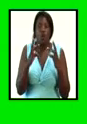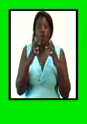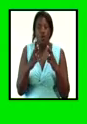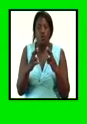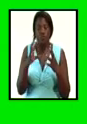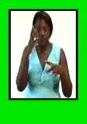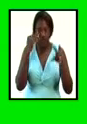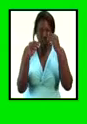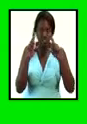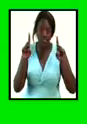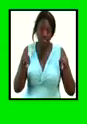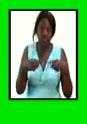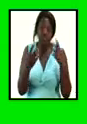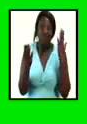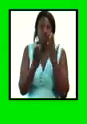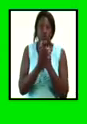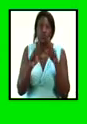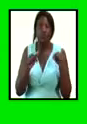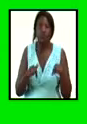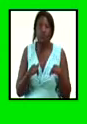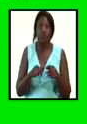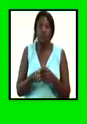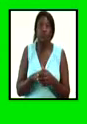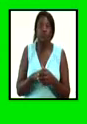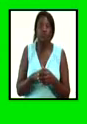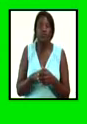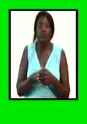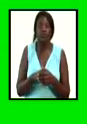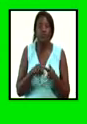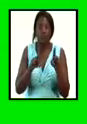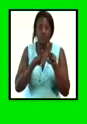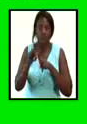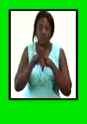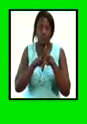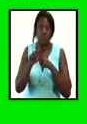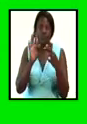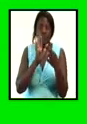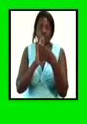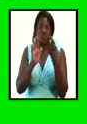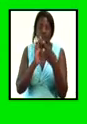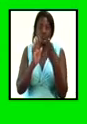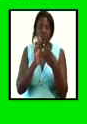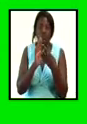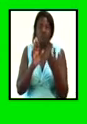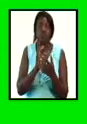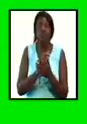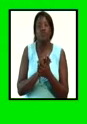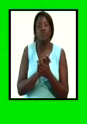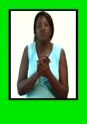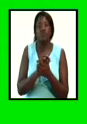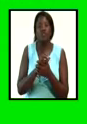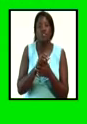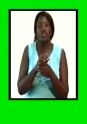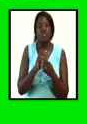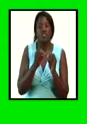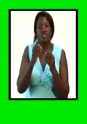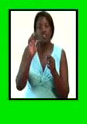you've learned something new from it. Here are our SMS competition rules. You just SMS to this